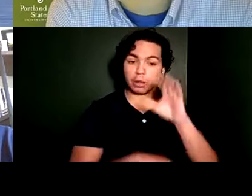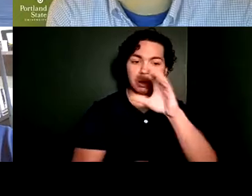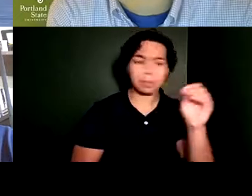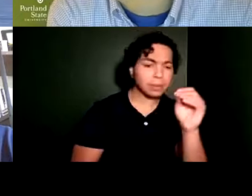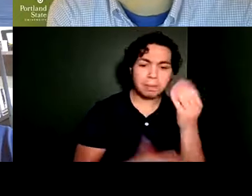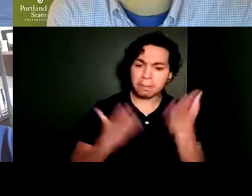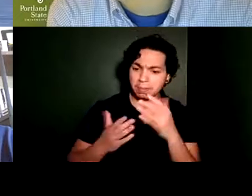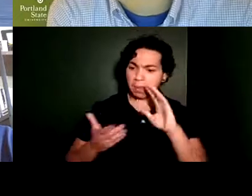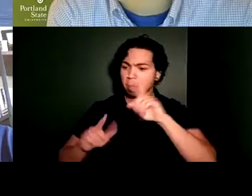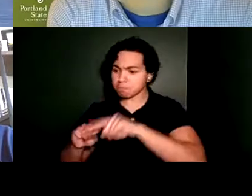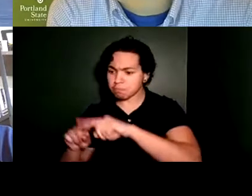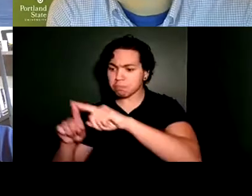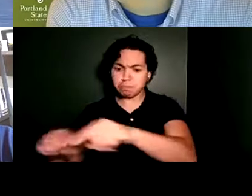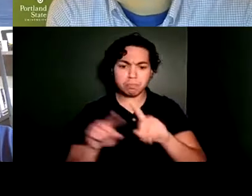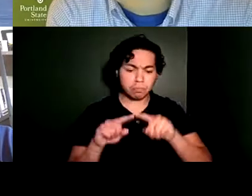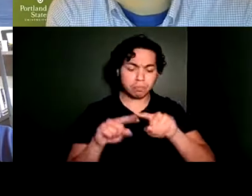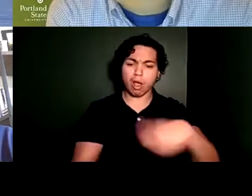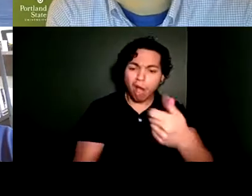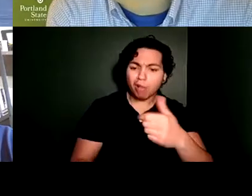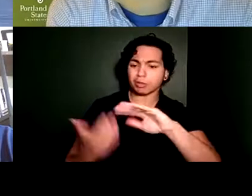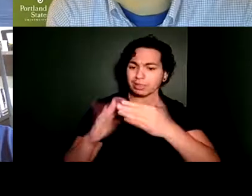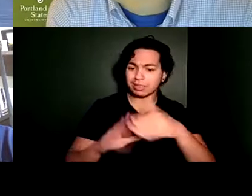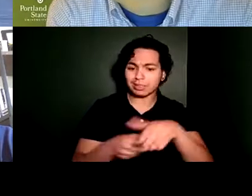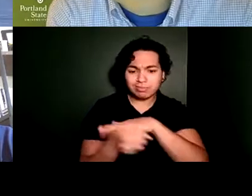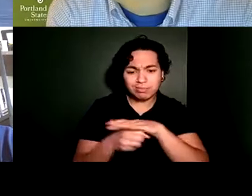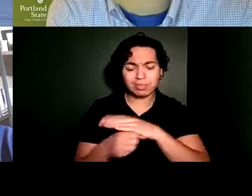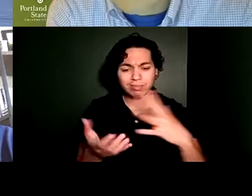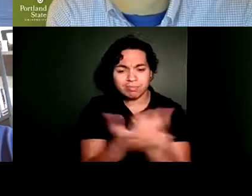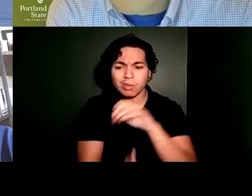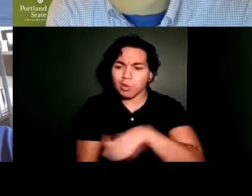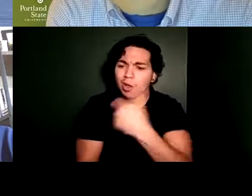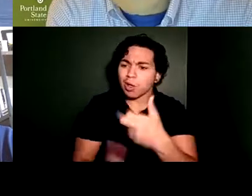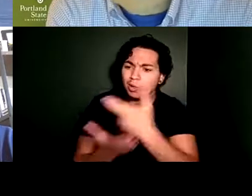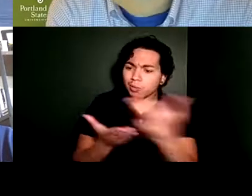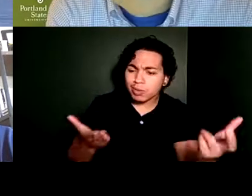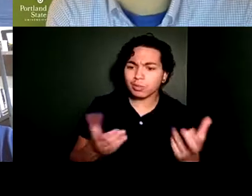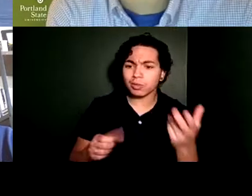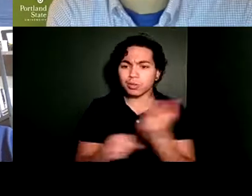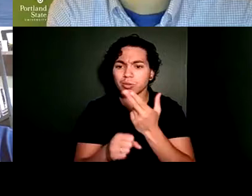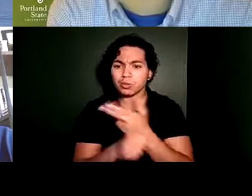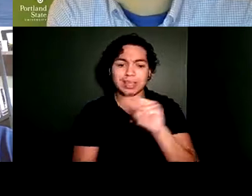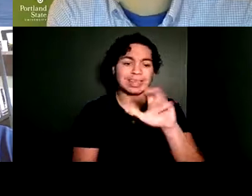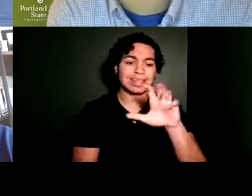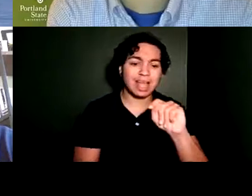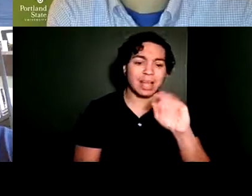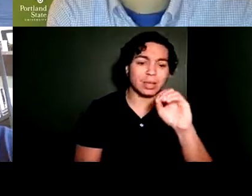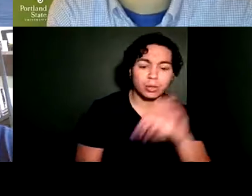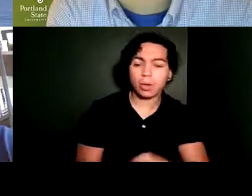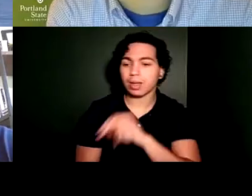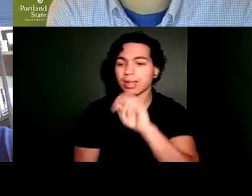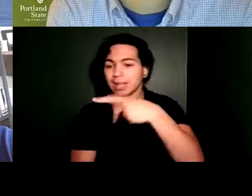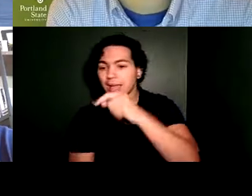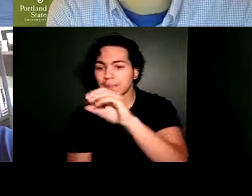them. I think leverage other resources, leverage NABSA, leverage NACDO, or leverage these